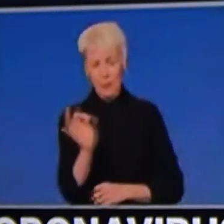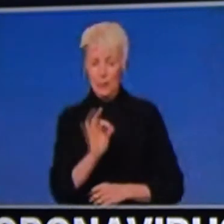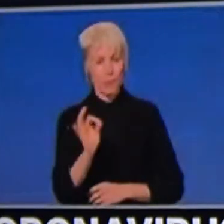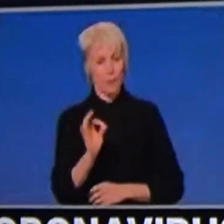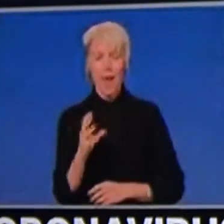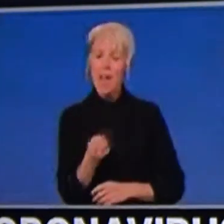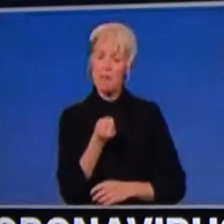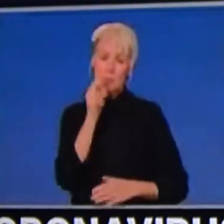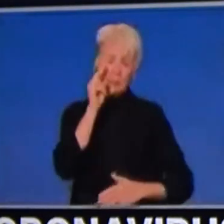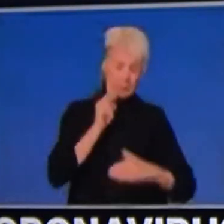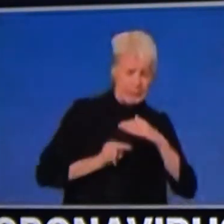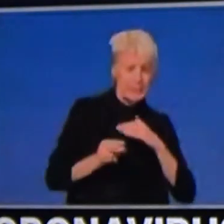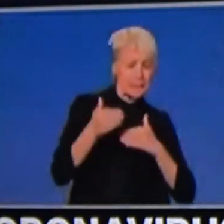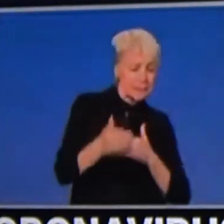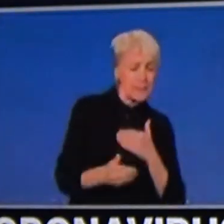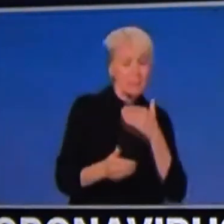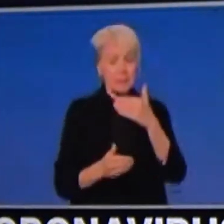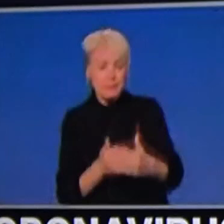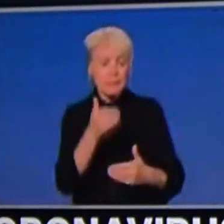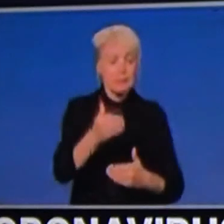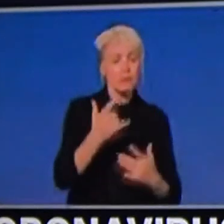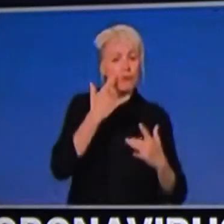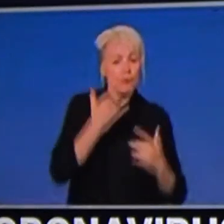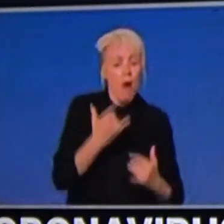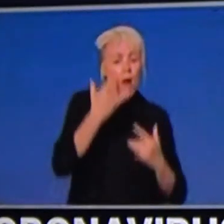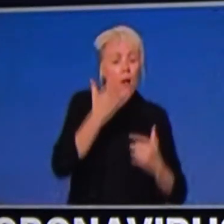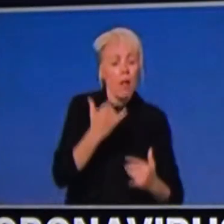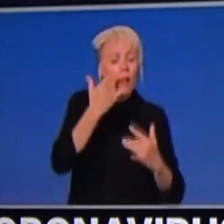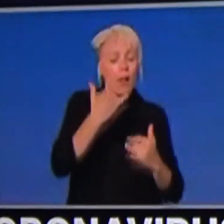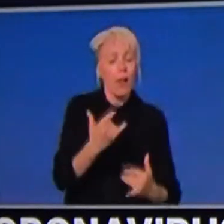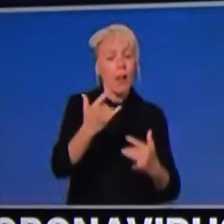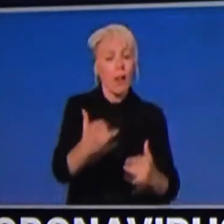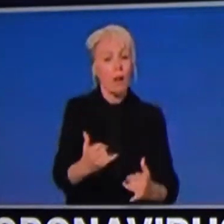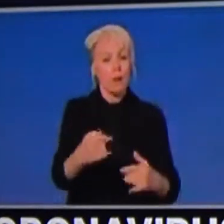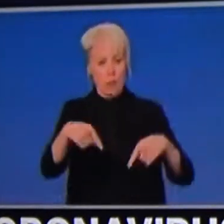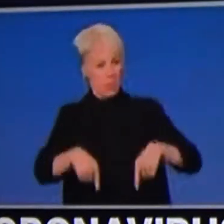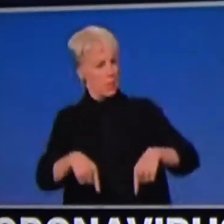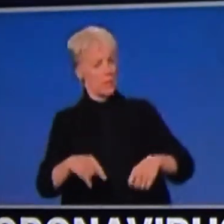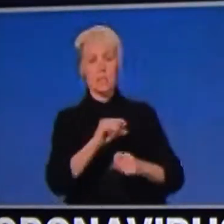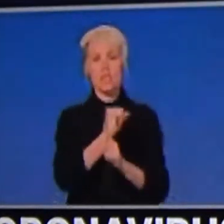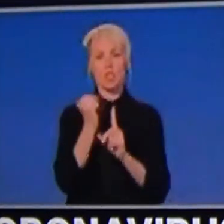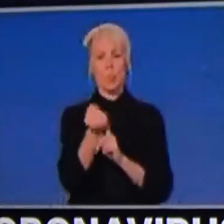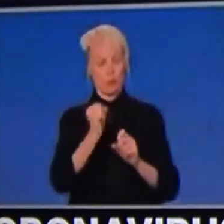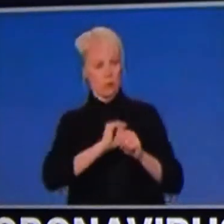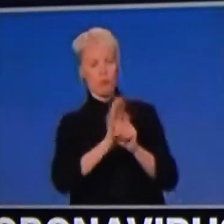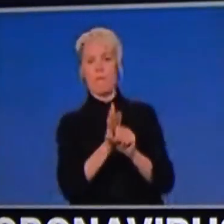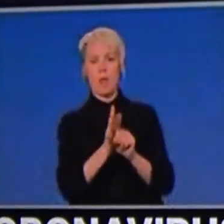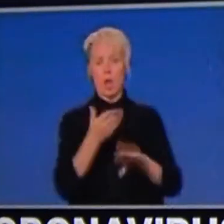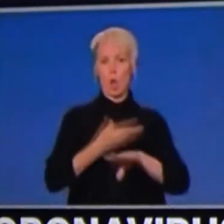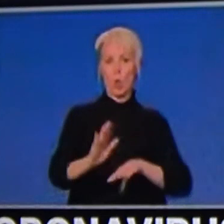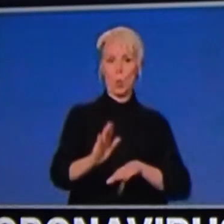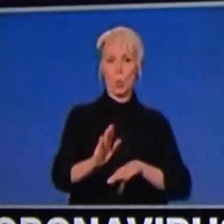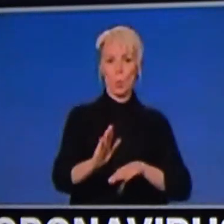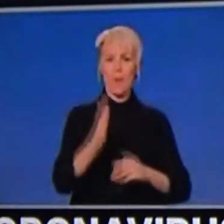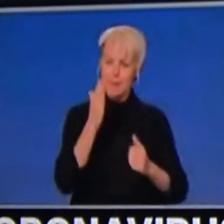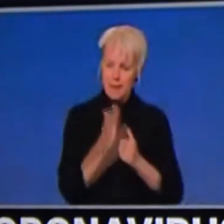step by step. There is going to be some trial and error. This is completely uncharted territory. No country in the world